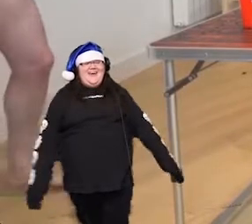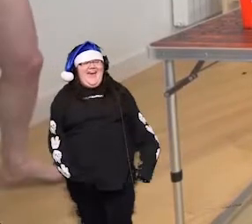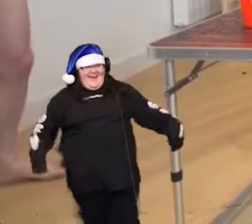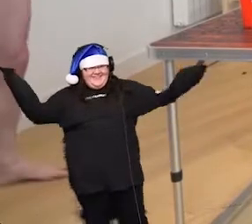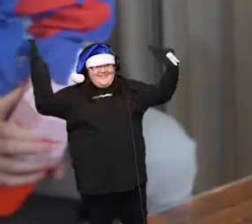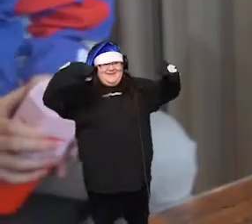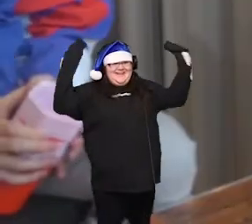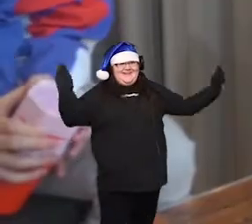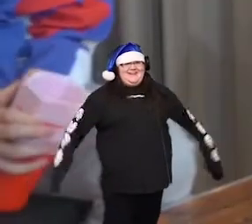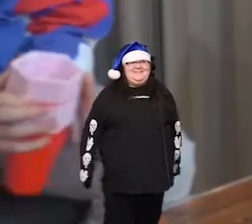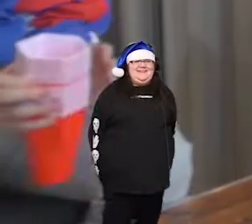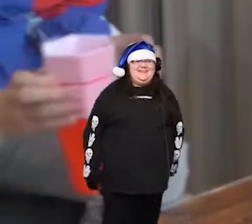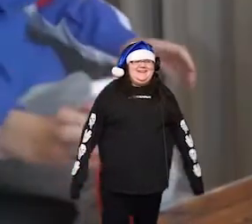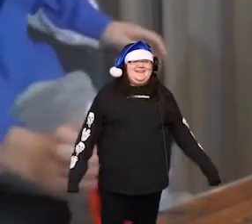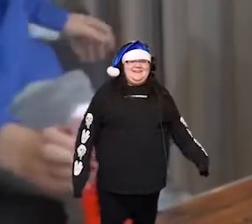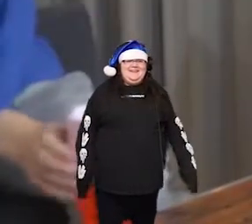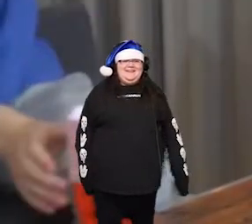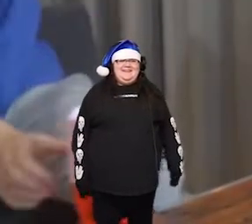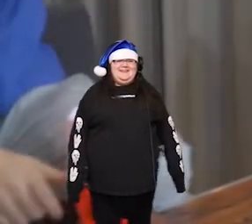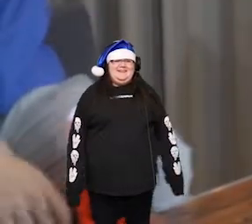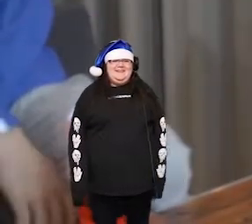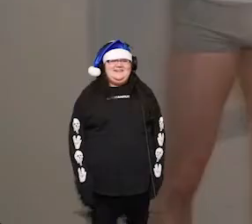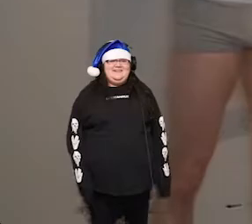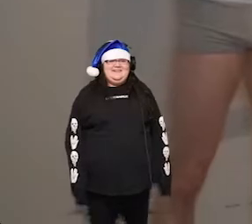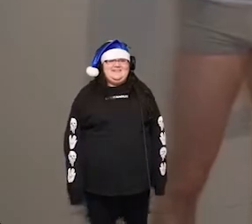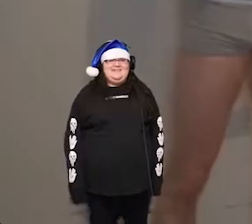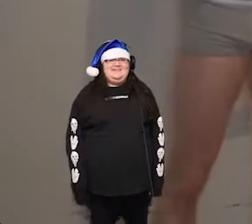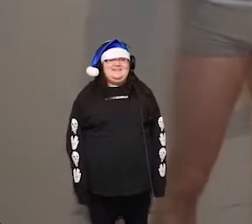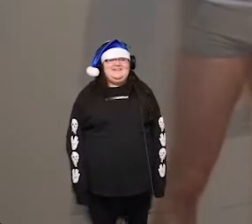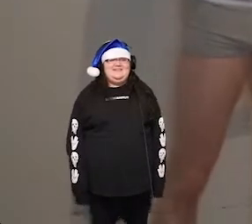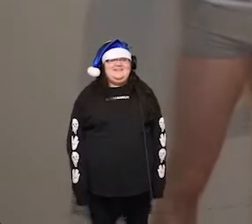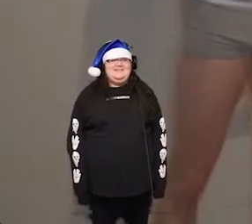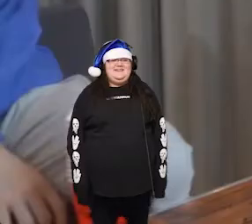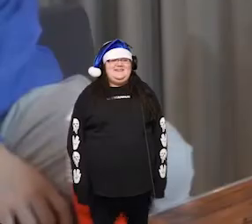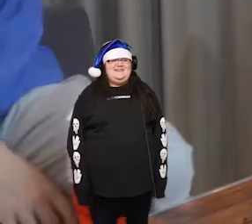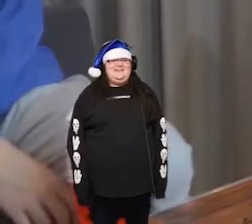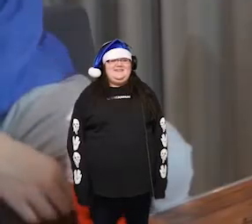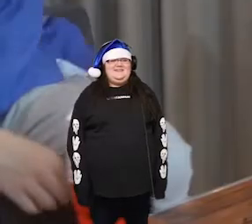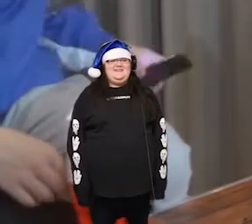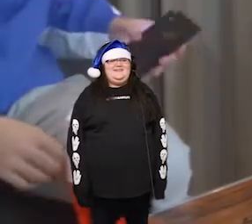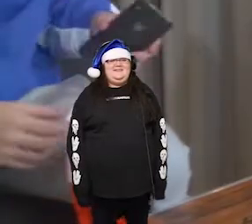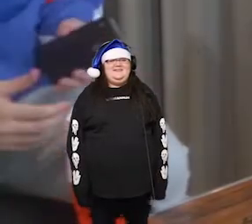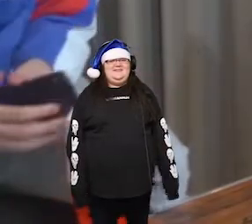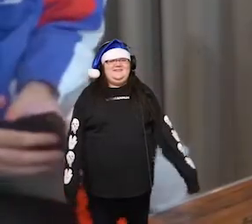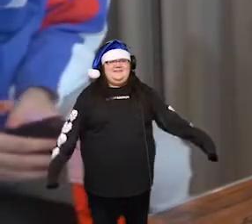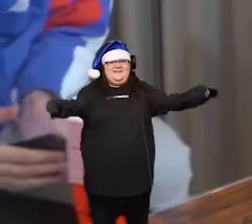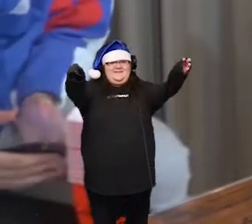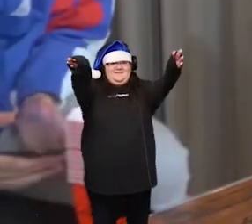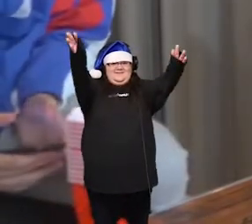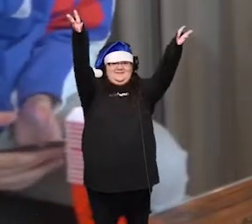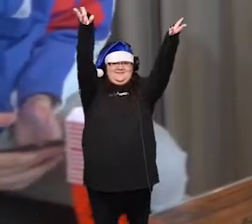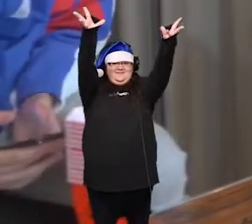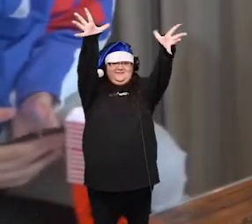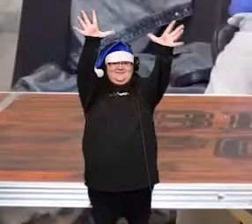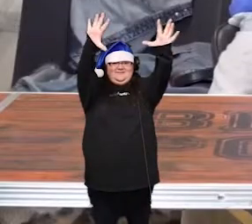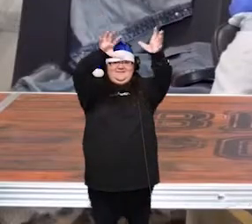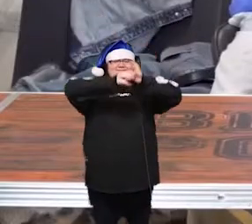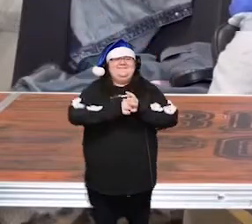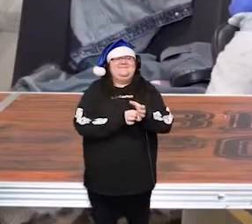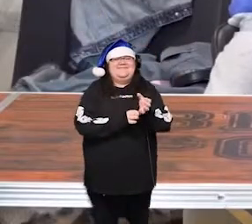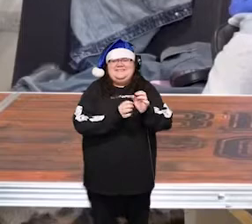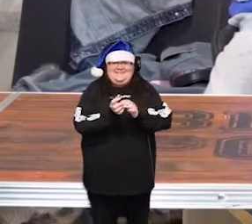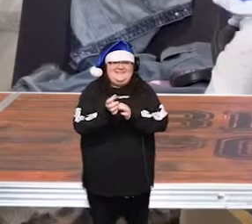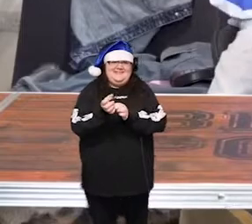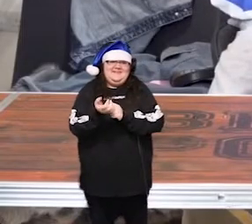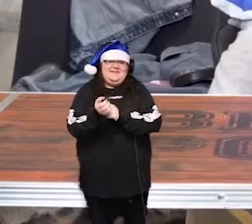Oh! And the maiden in one. Nice. Imagine having the audacity to say that. I actually have a funny story about something like that, but I can't tell it on camera. What was the